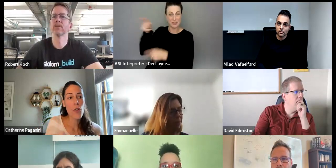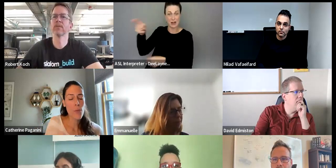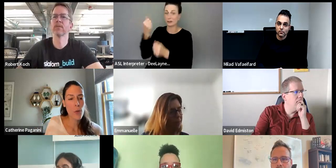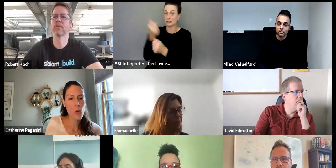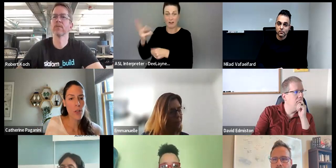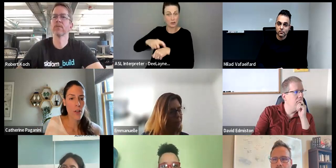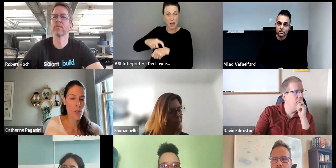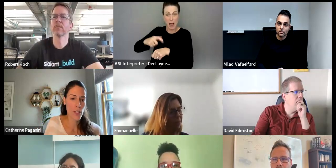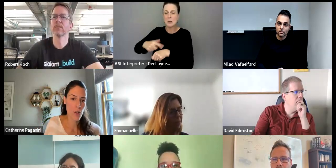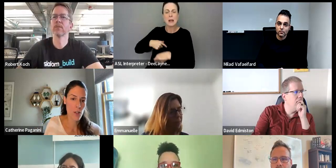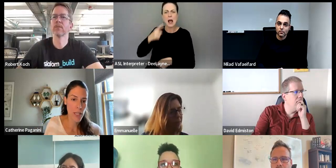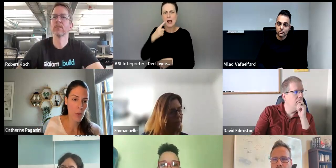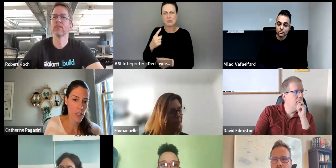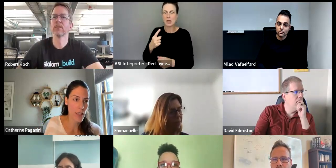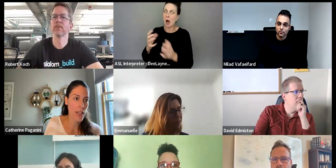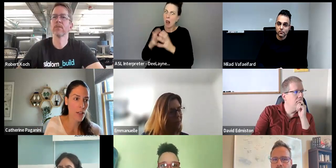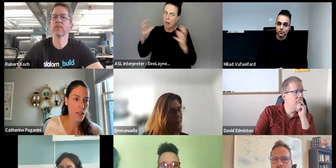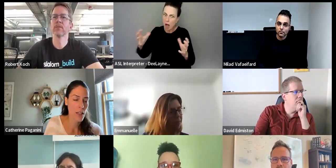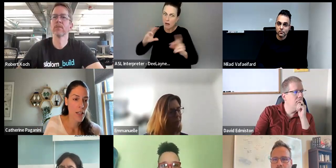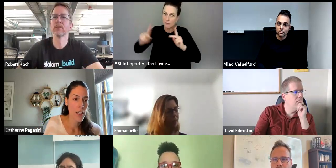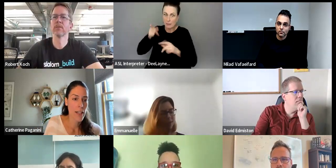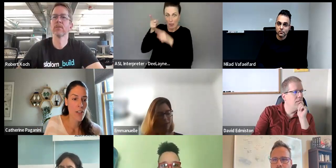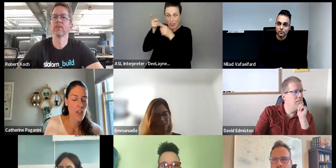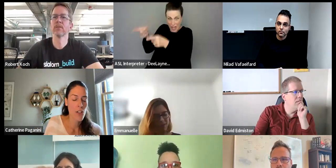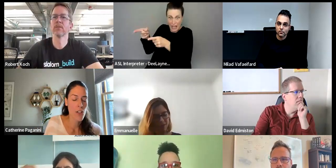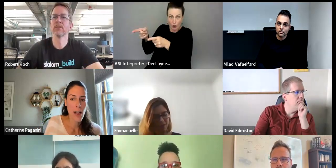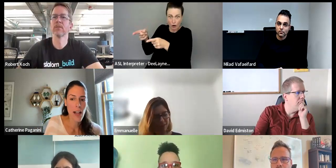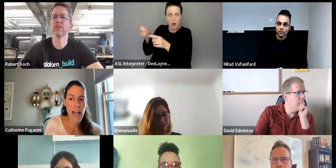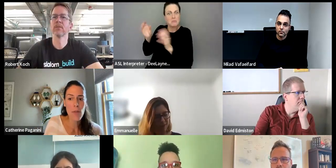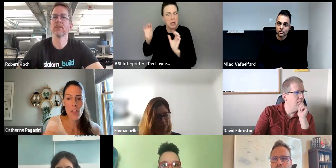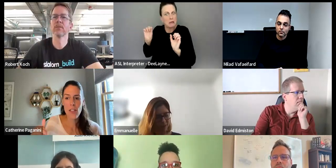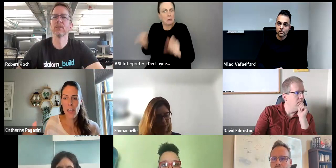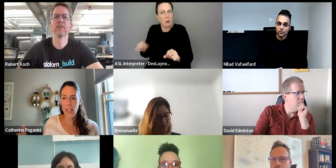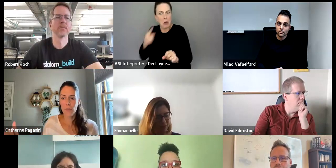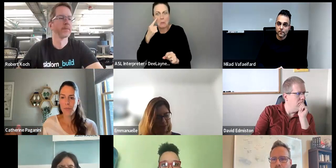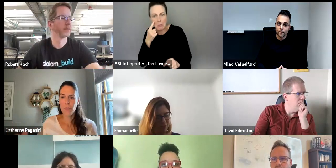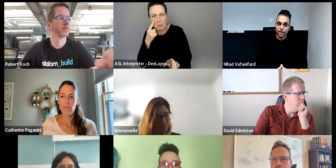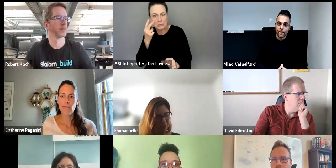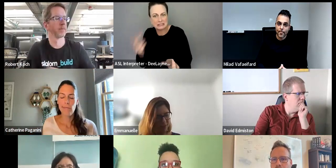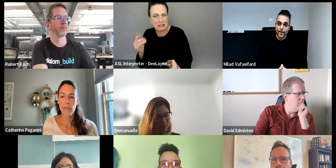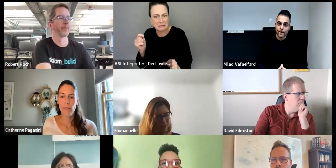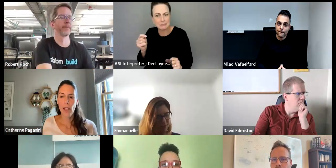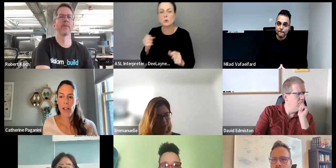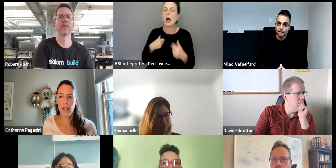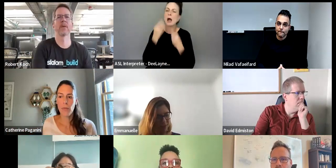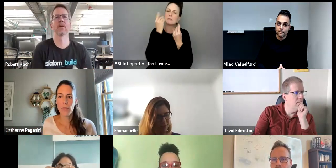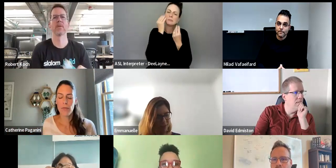there's a huge pool of potential people in there. So I was just thinking,